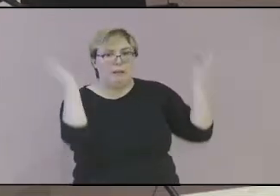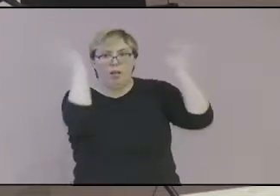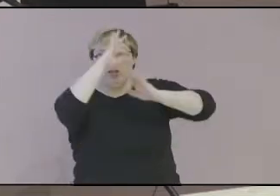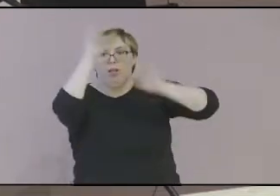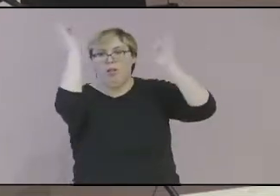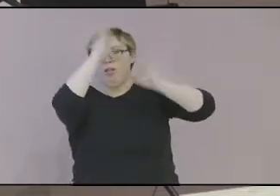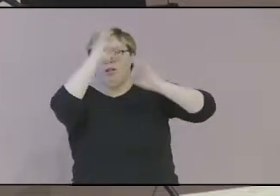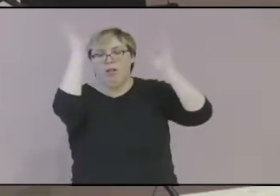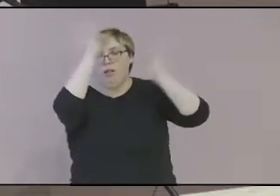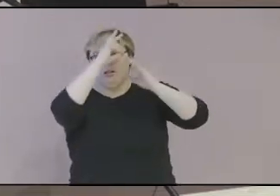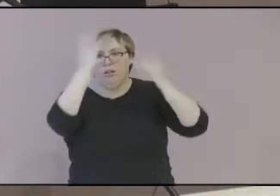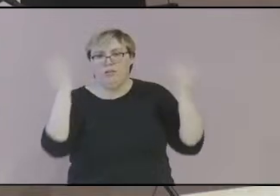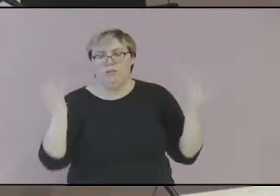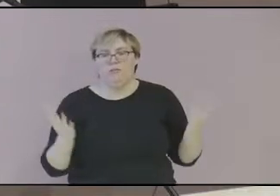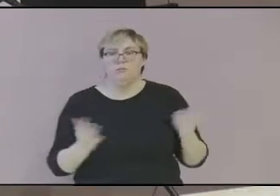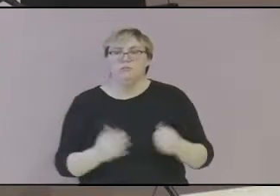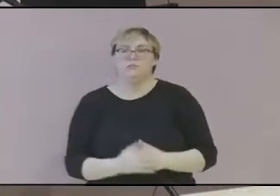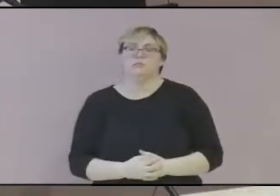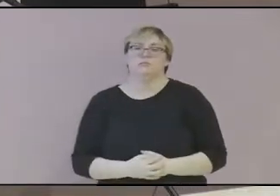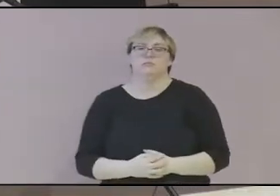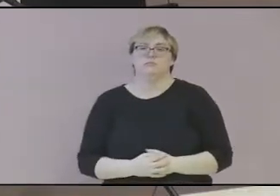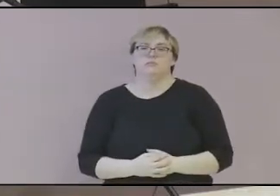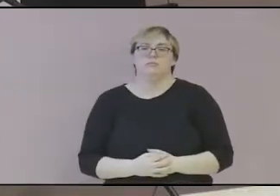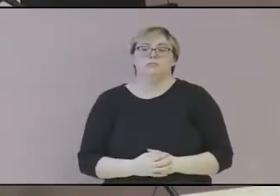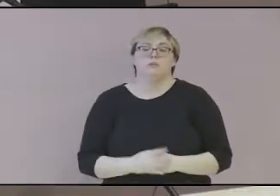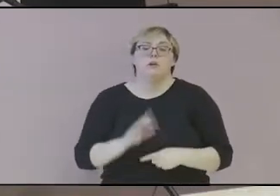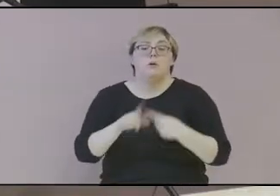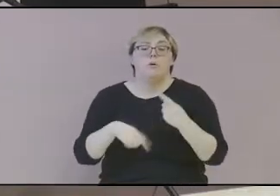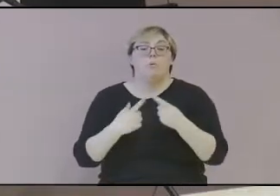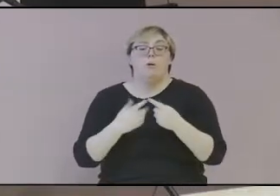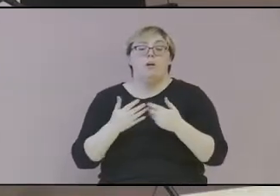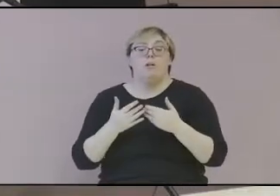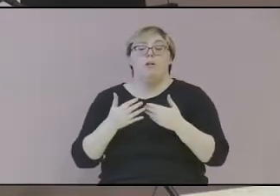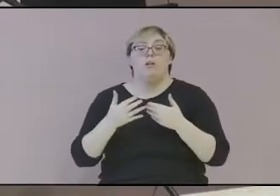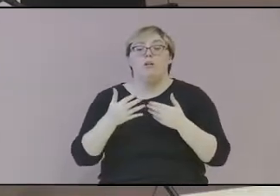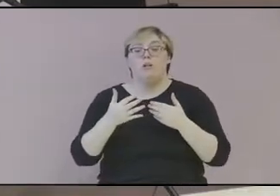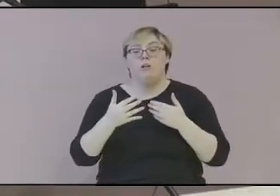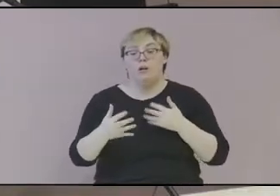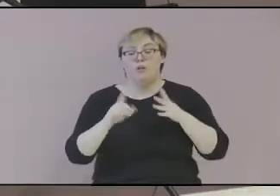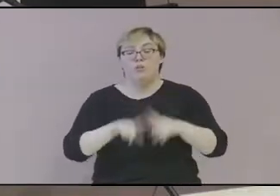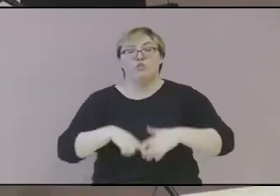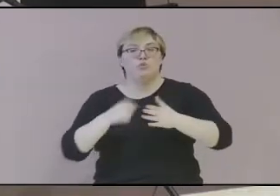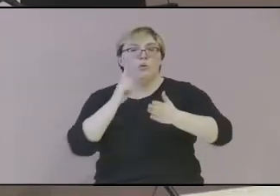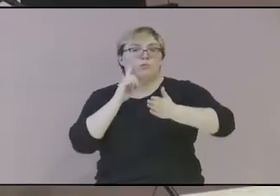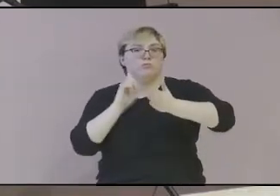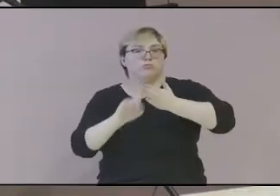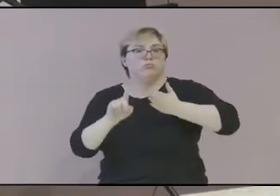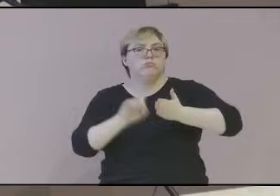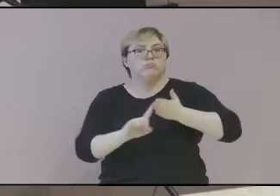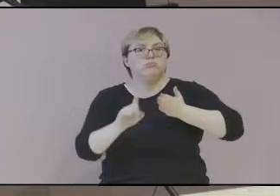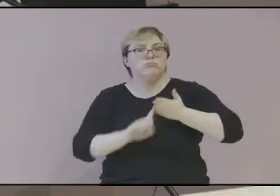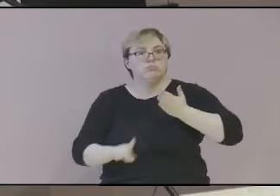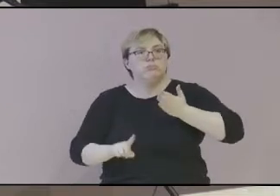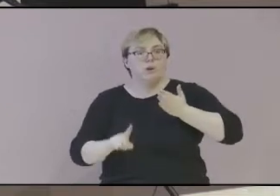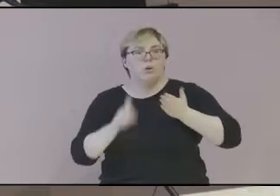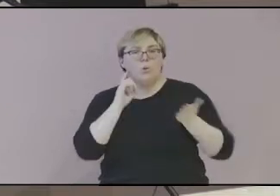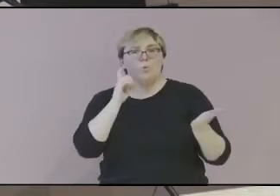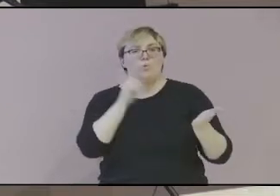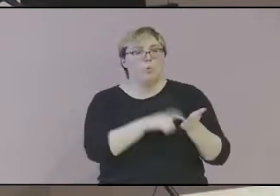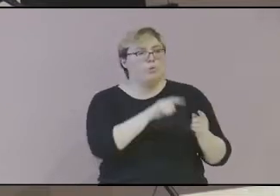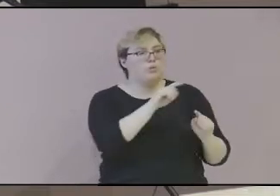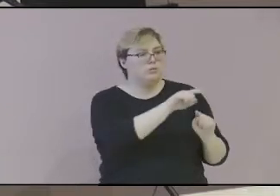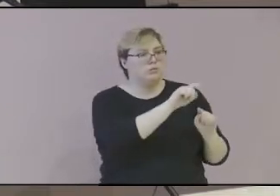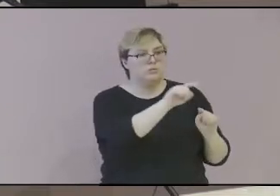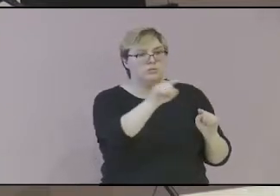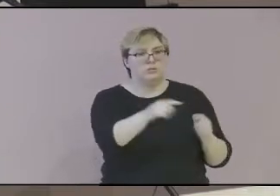became clear that some of the sites were following the internal guidelines much more stringently than others. With disposables running out,